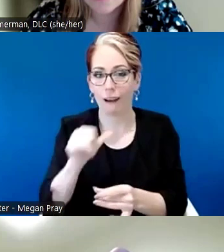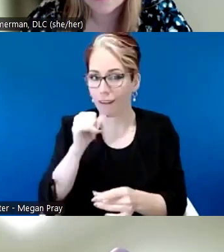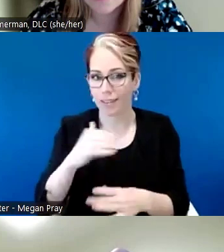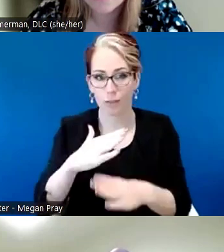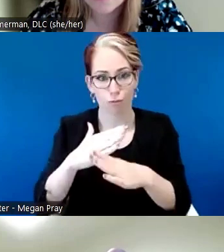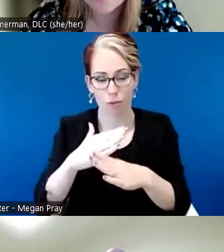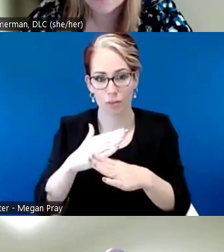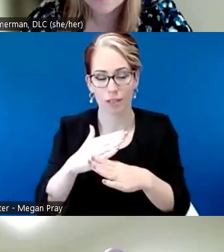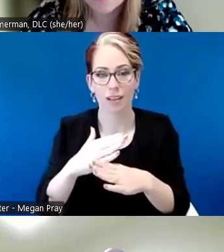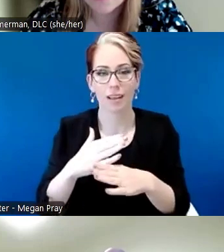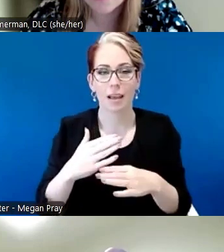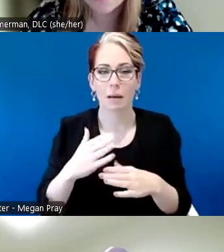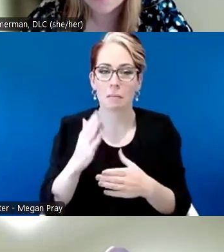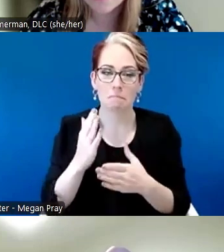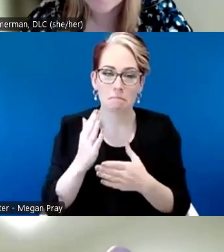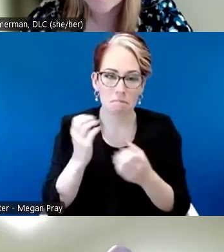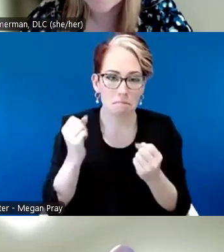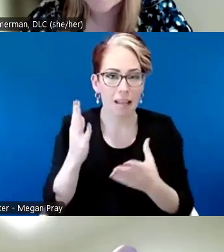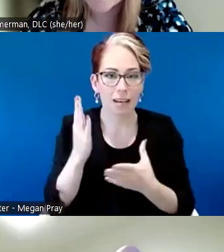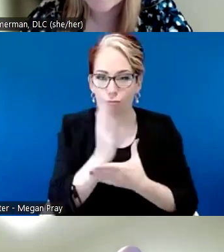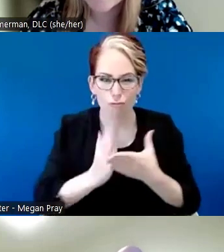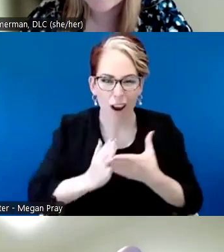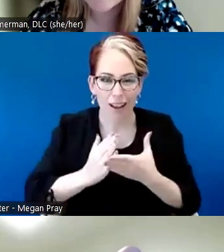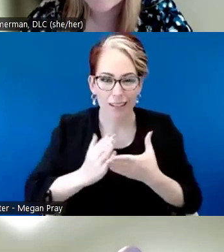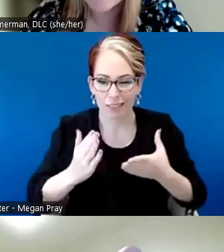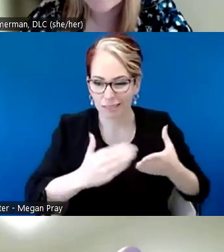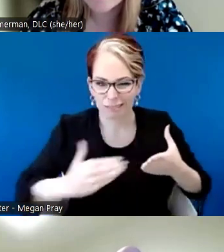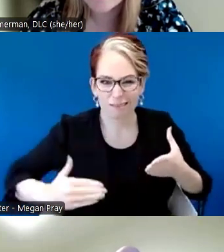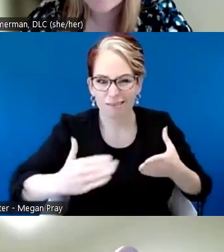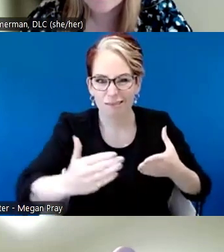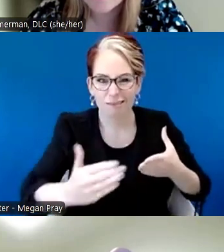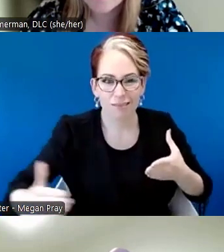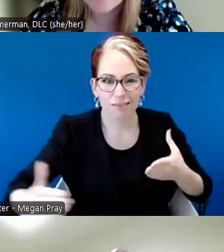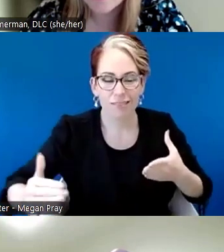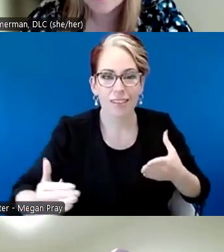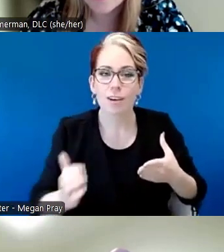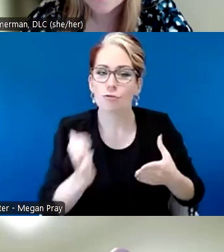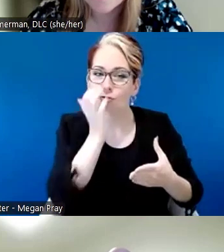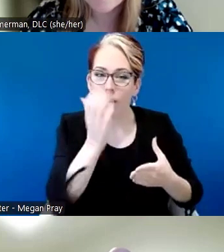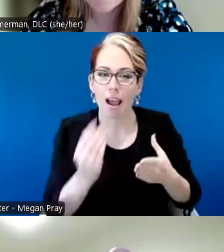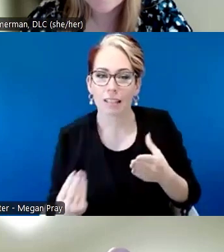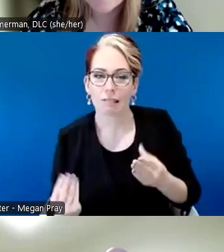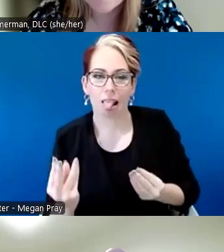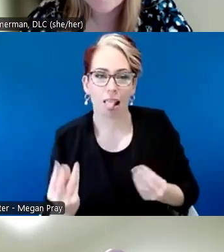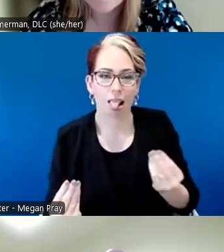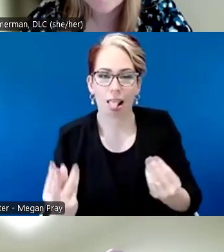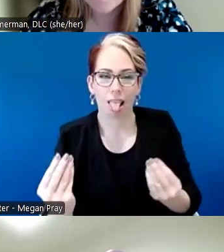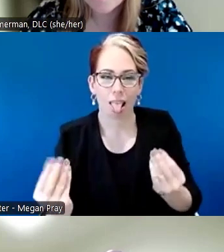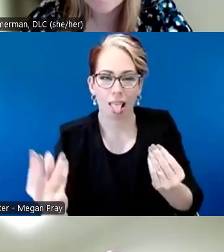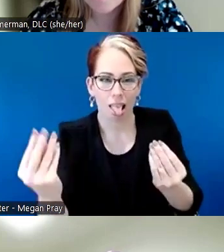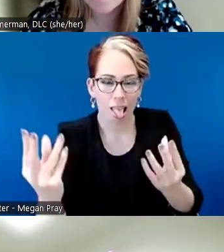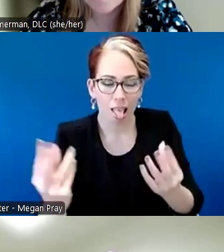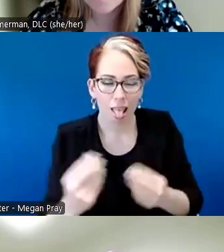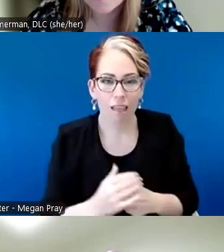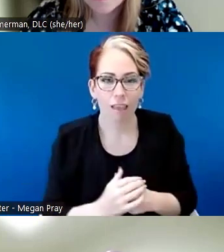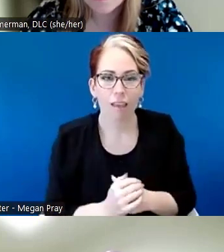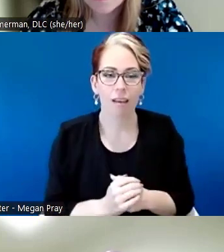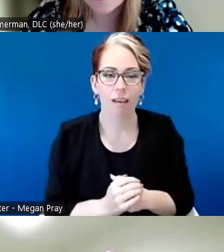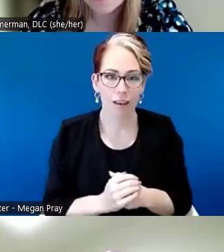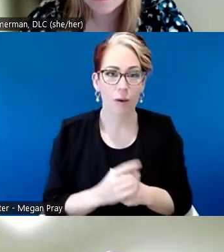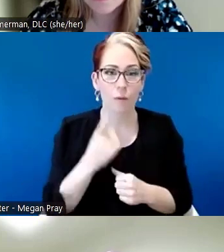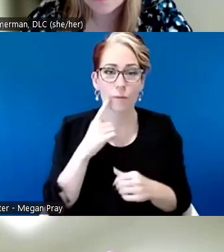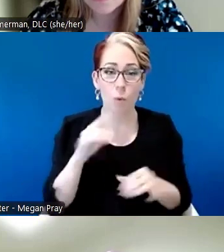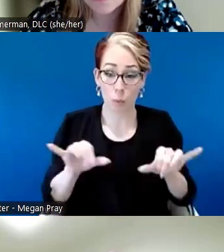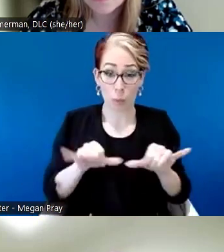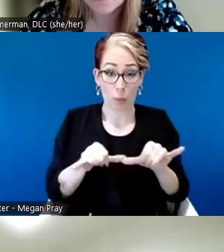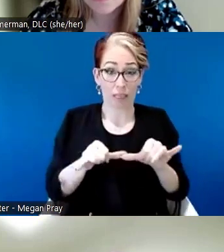surface. There are cracks in the pavement. There's grass growing out of some of the cracks. In terms of the width of